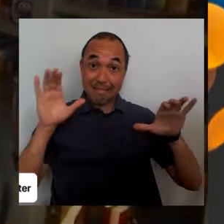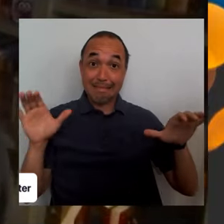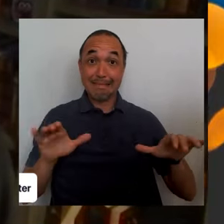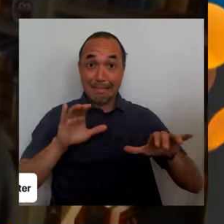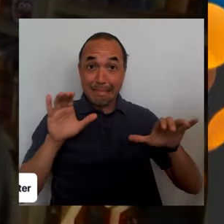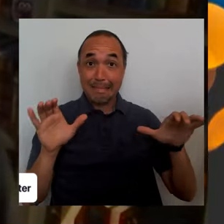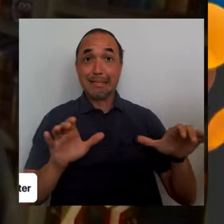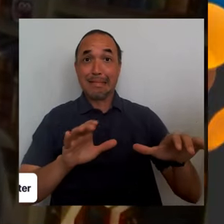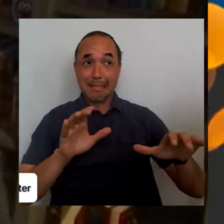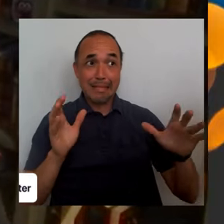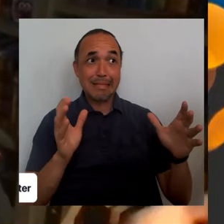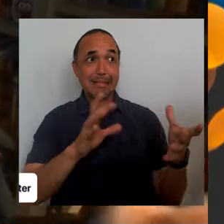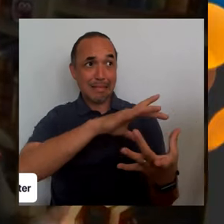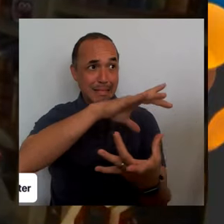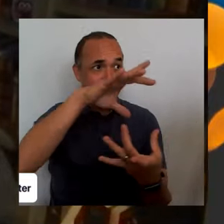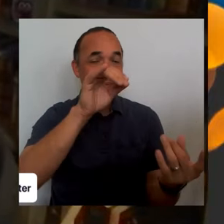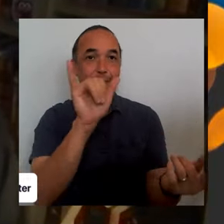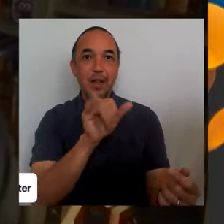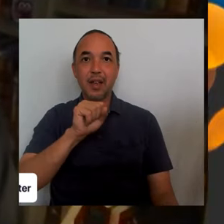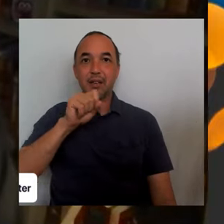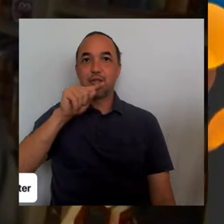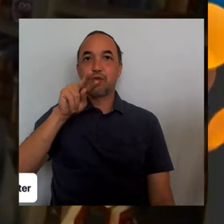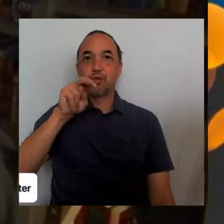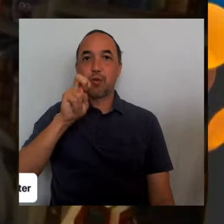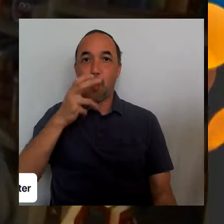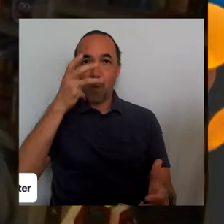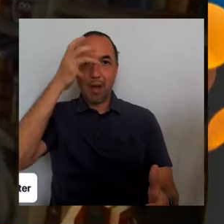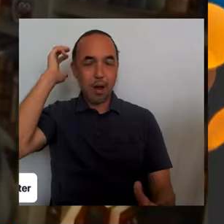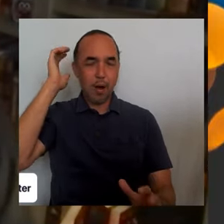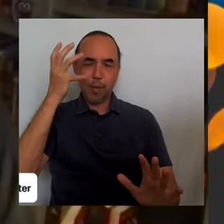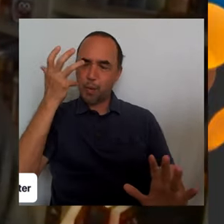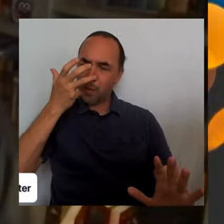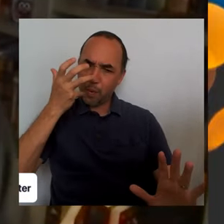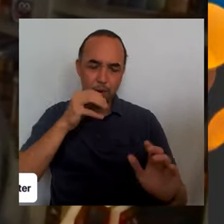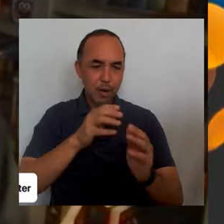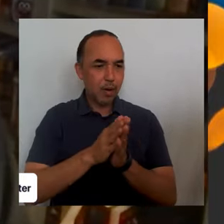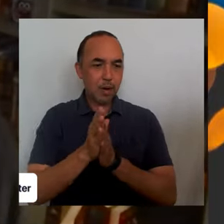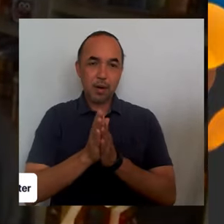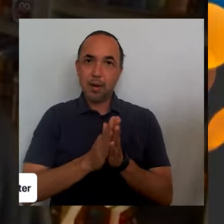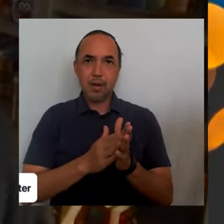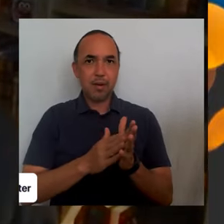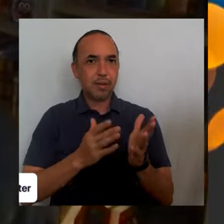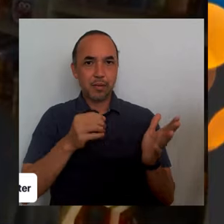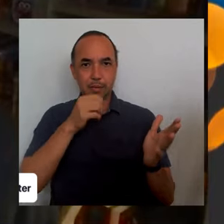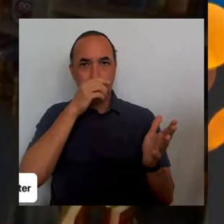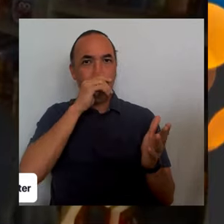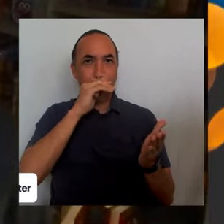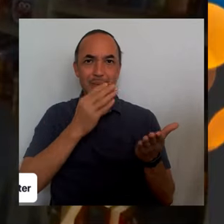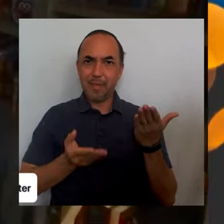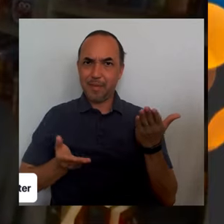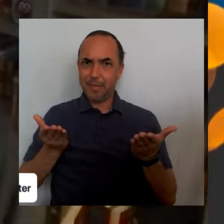you know, like the Stone Lion that we just talked about or whatever, then maybe,